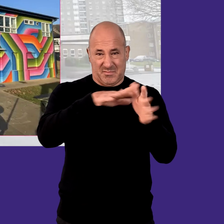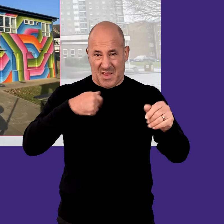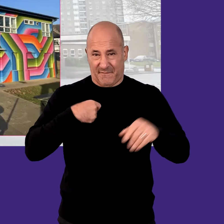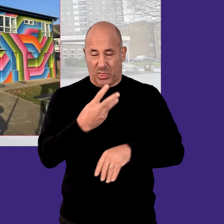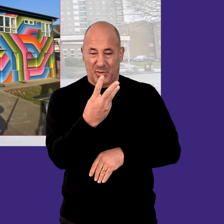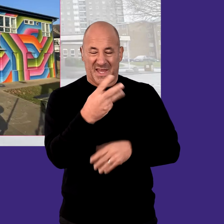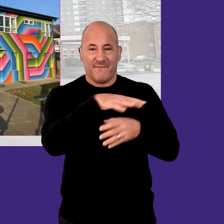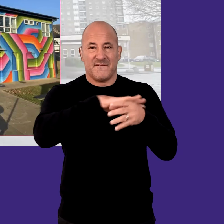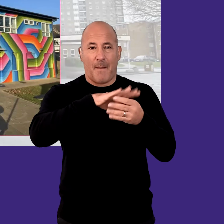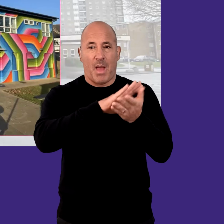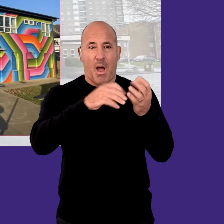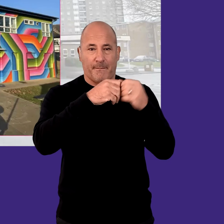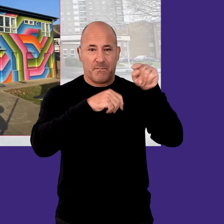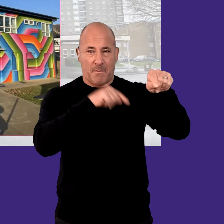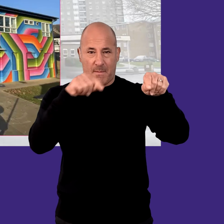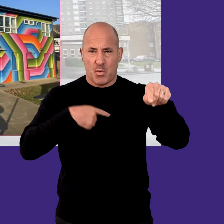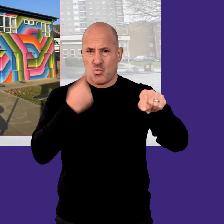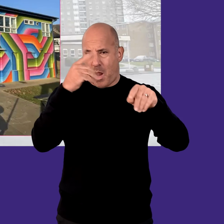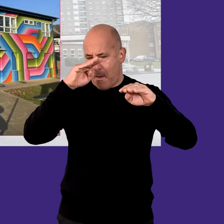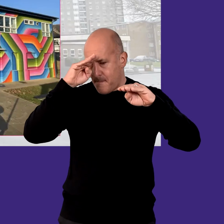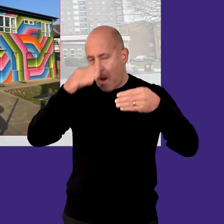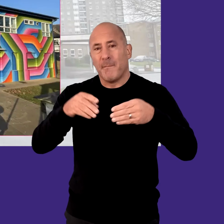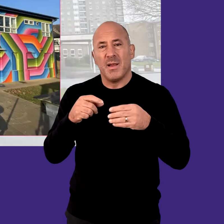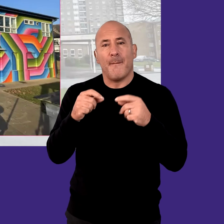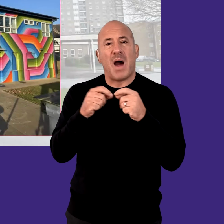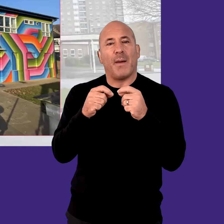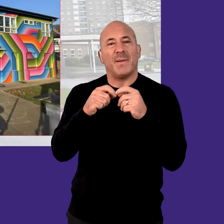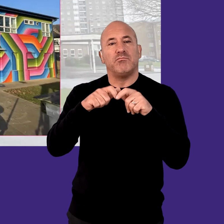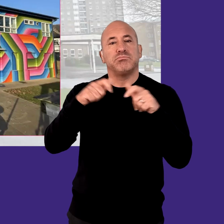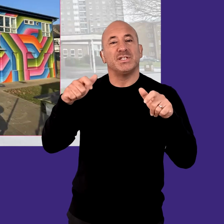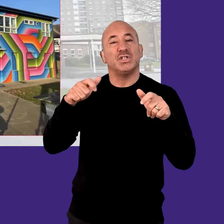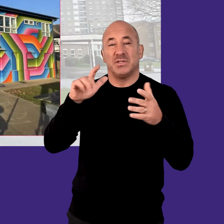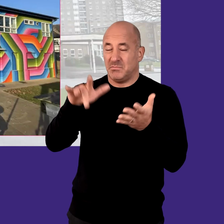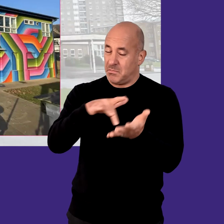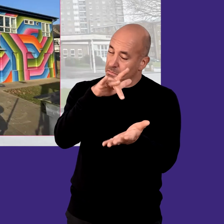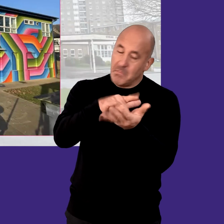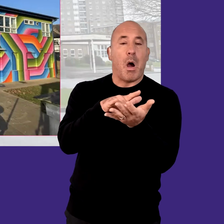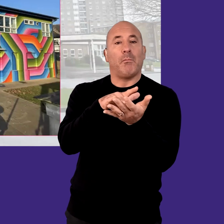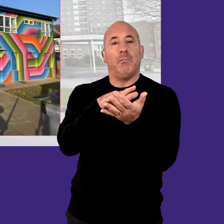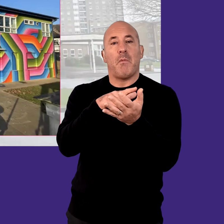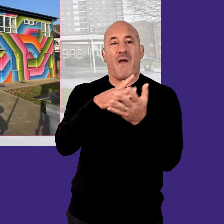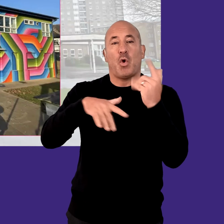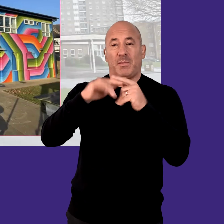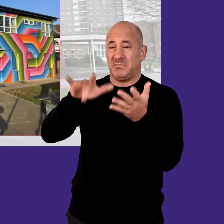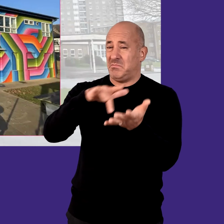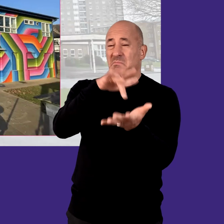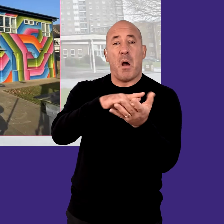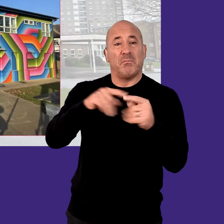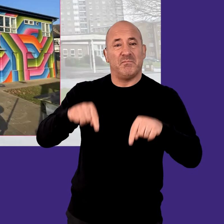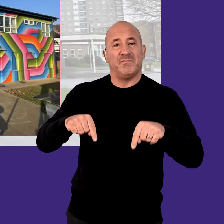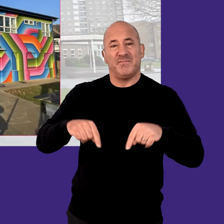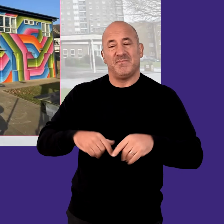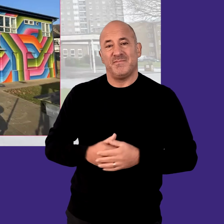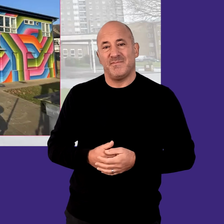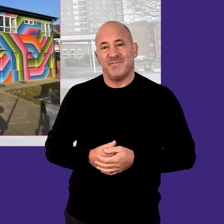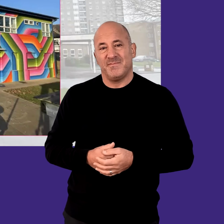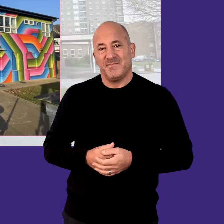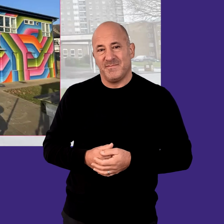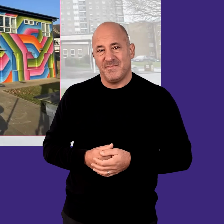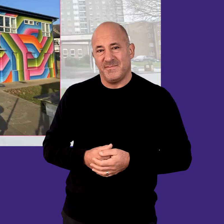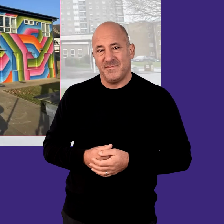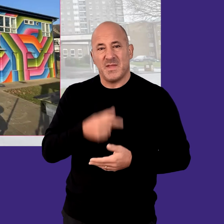Hub manager, we're across central area. We've got 3 family hubs, but the one that we're focusing on in Bowlby Bridge is